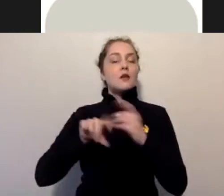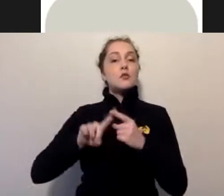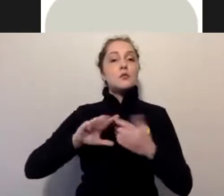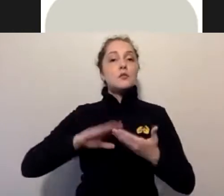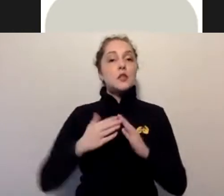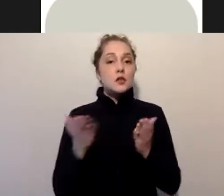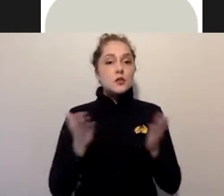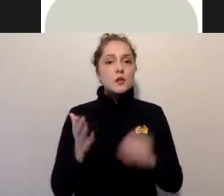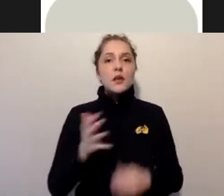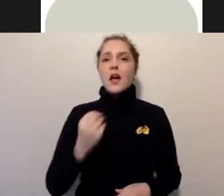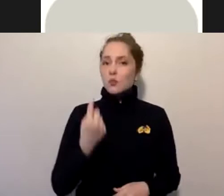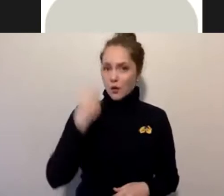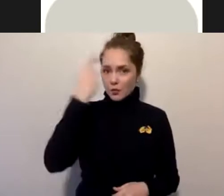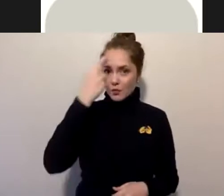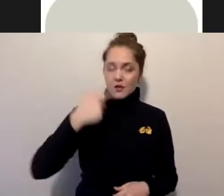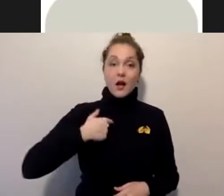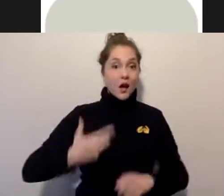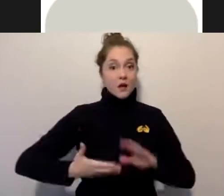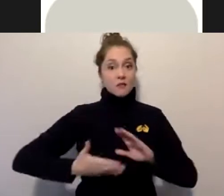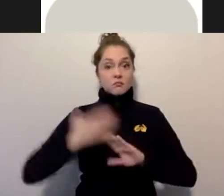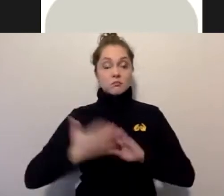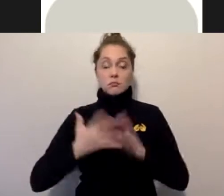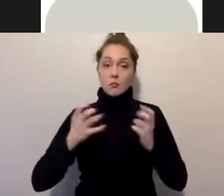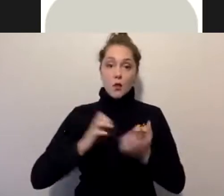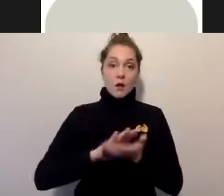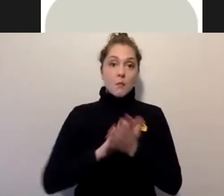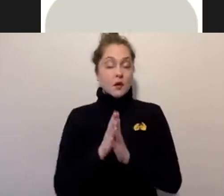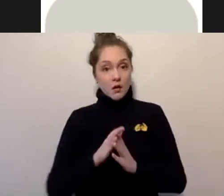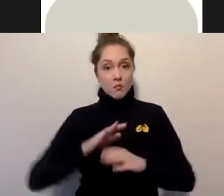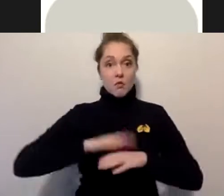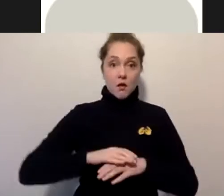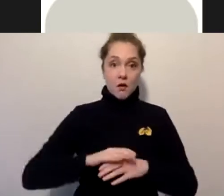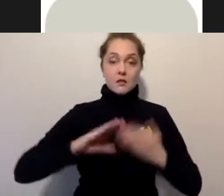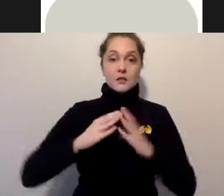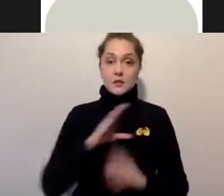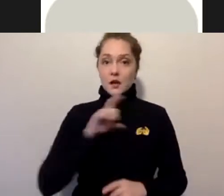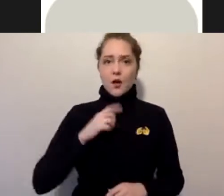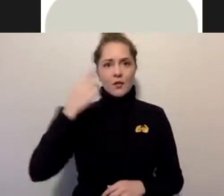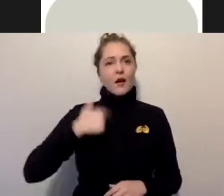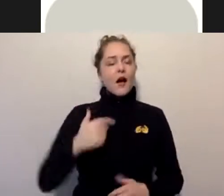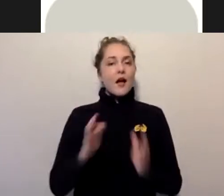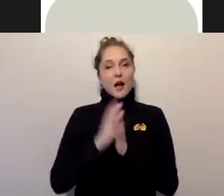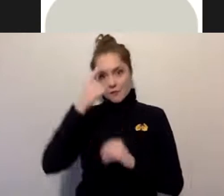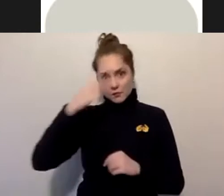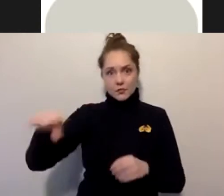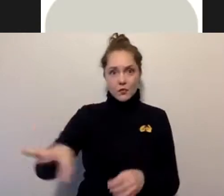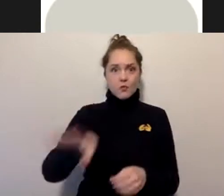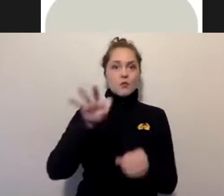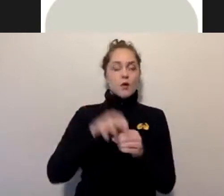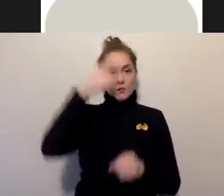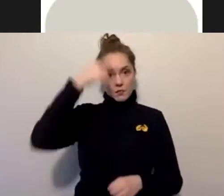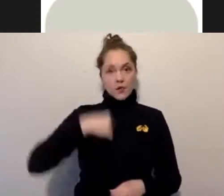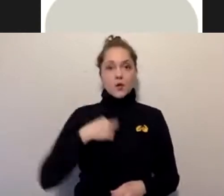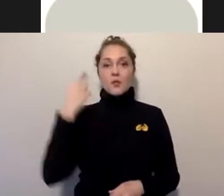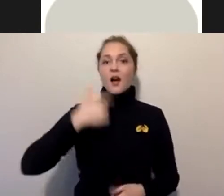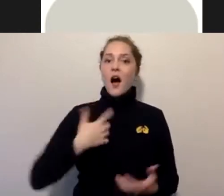services. And one of the reasons that I'm running, and one of the reasons why I am asking for the vote of this community, is because I